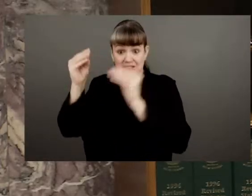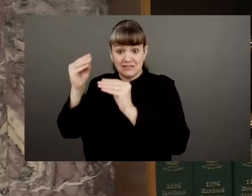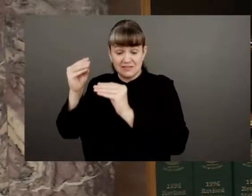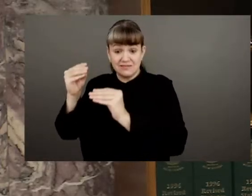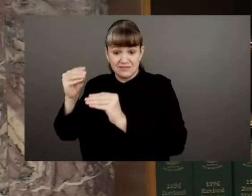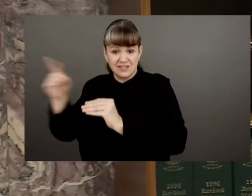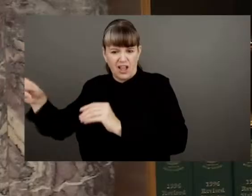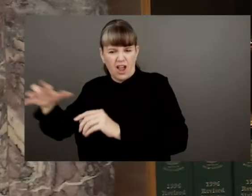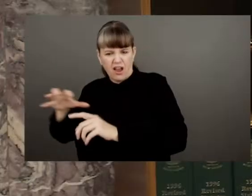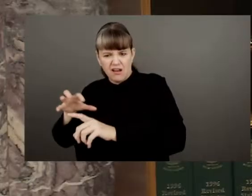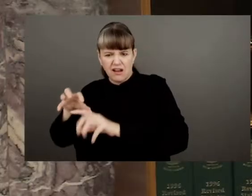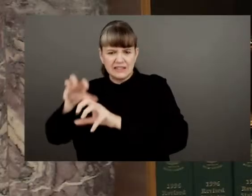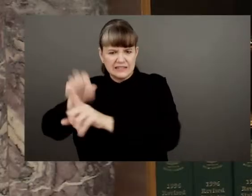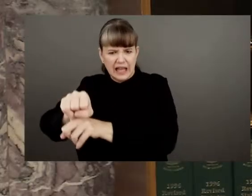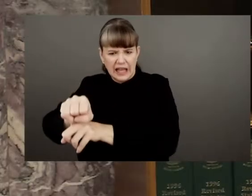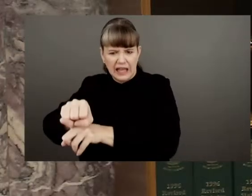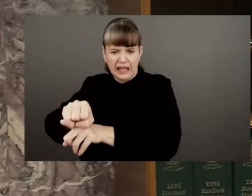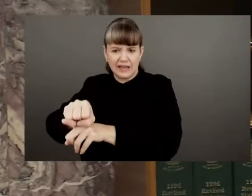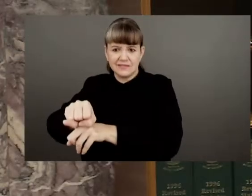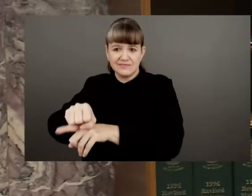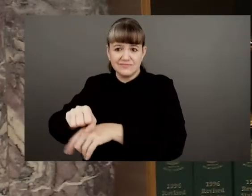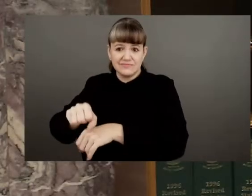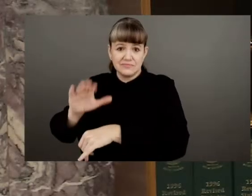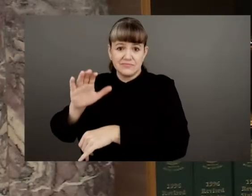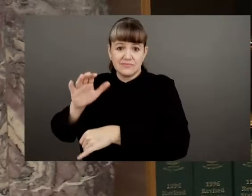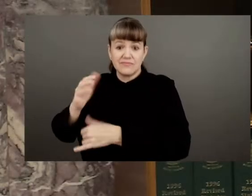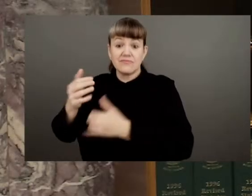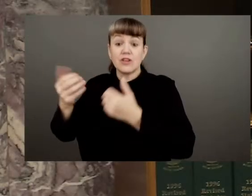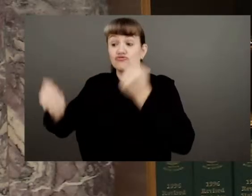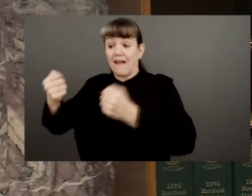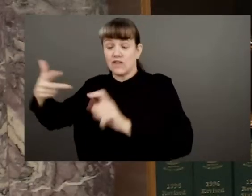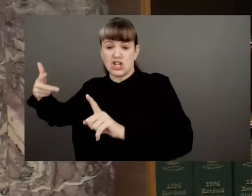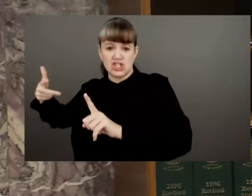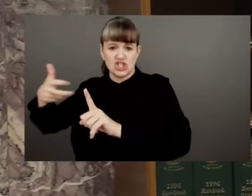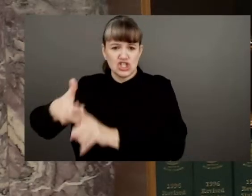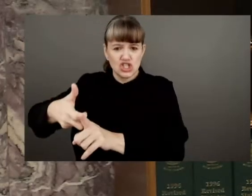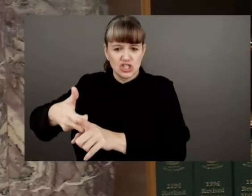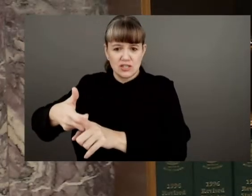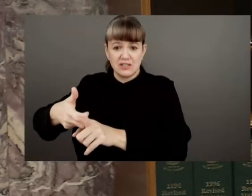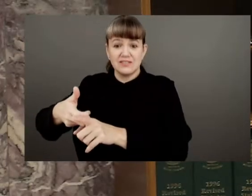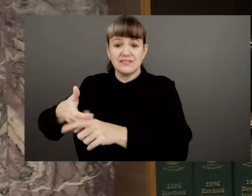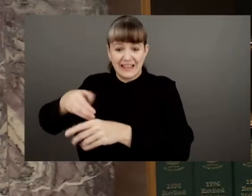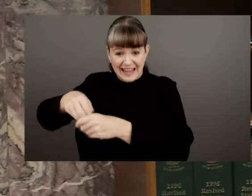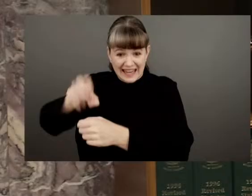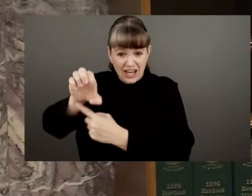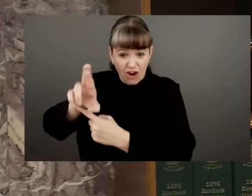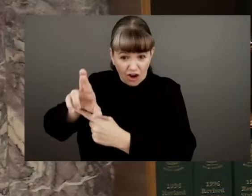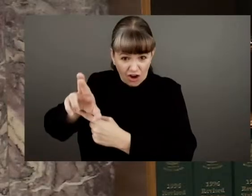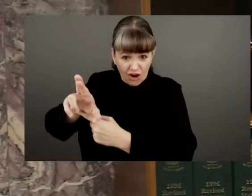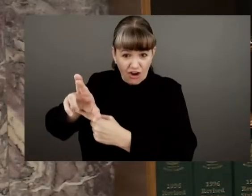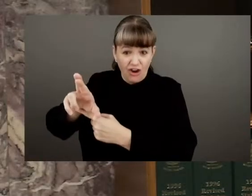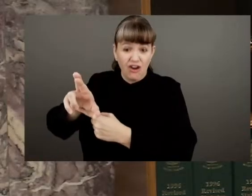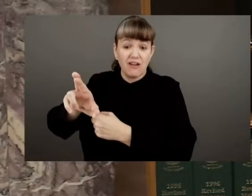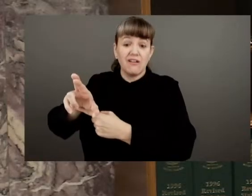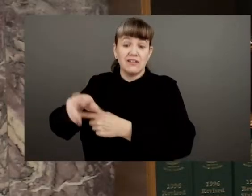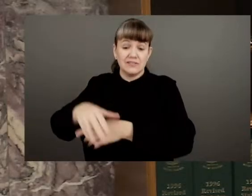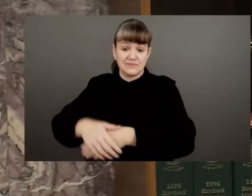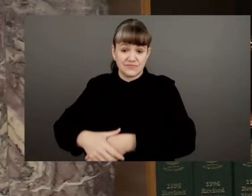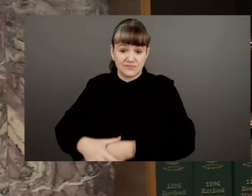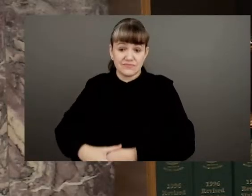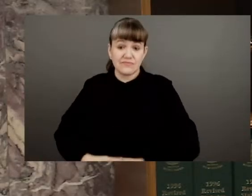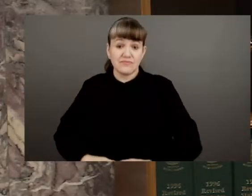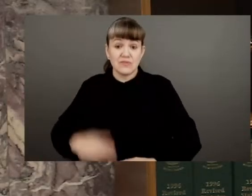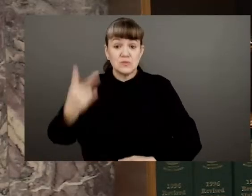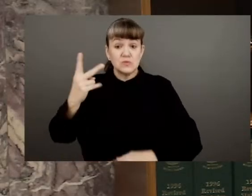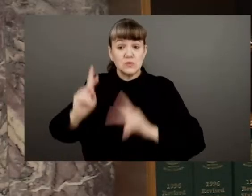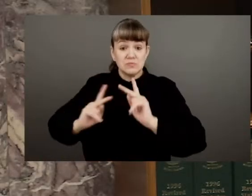outstretched hands, to support our residents. And they are stating that